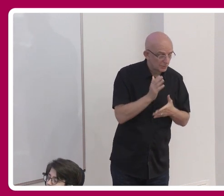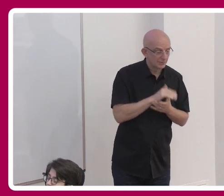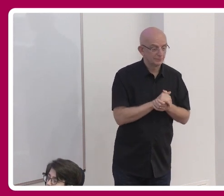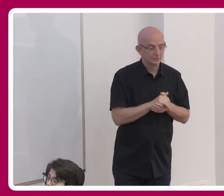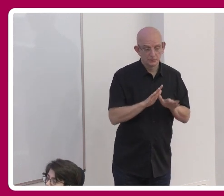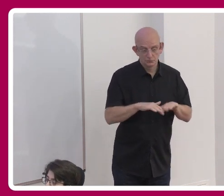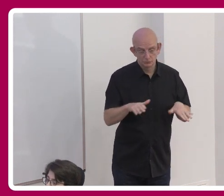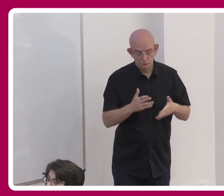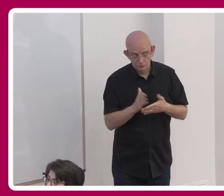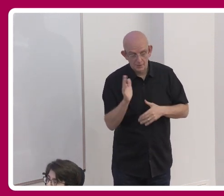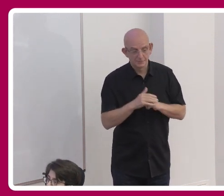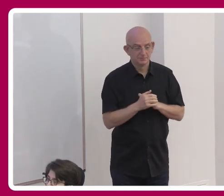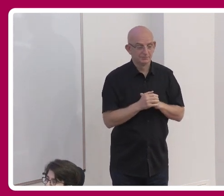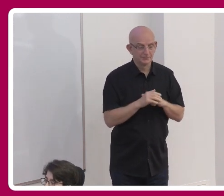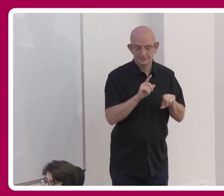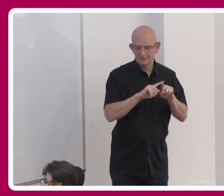across the world.